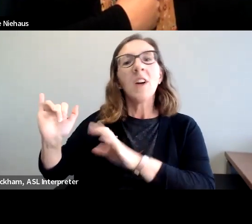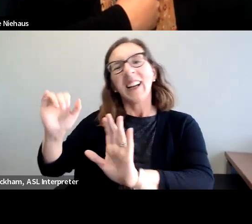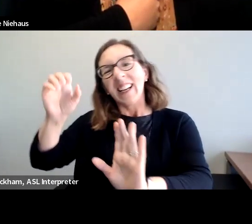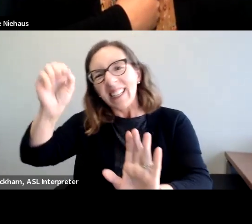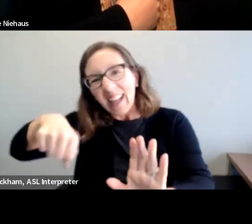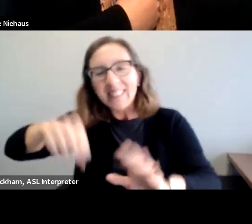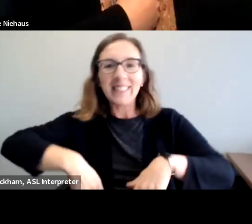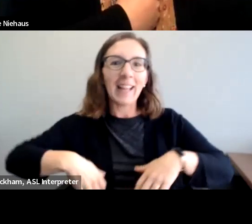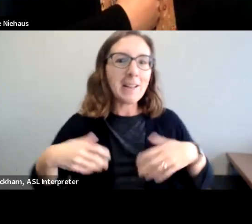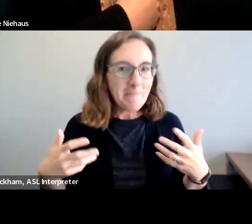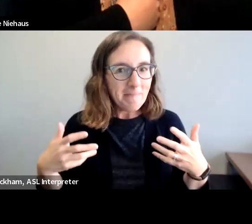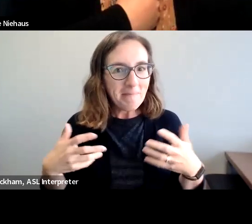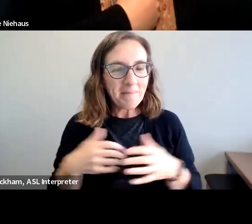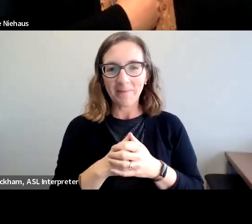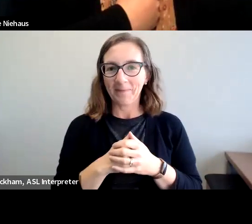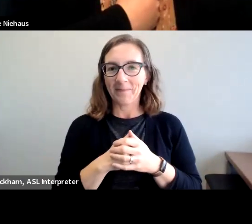yeah.